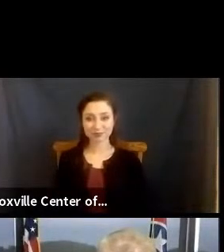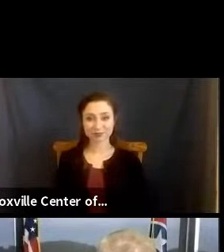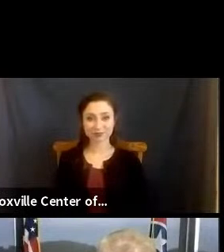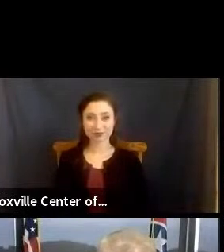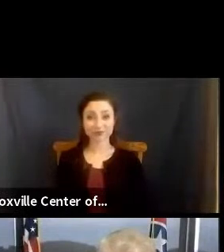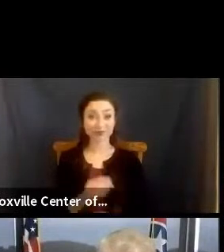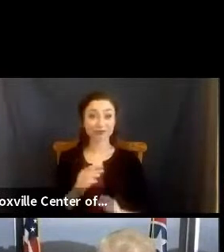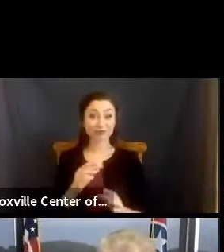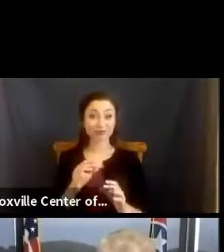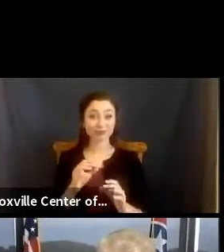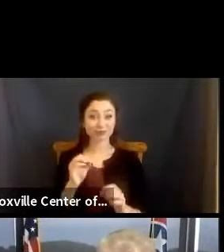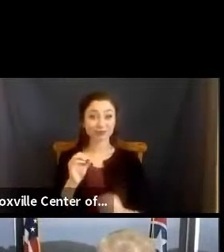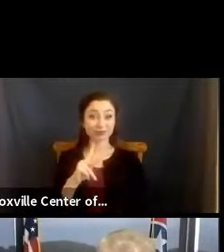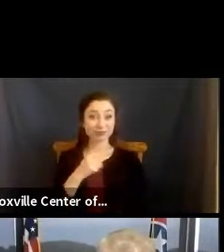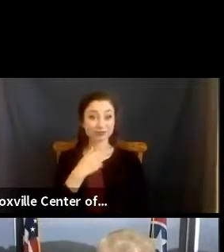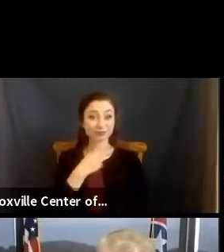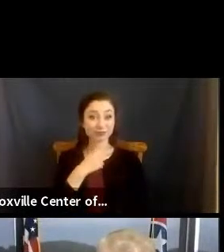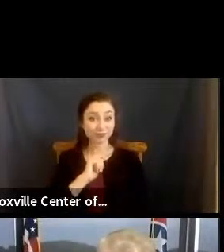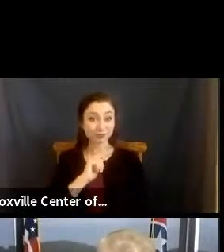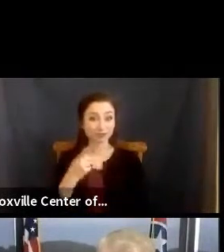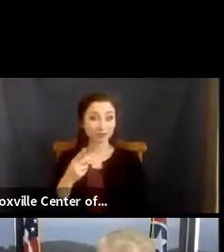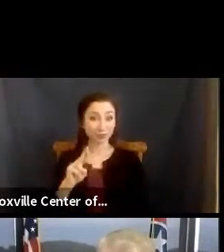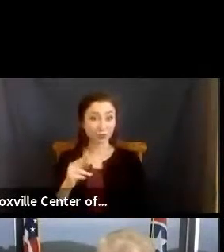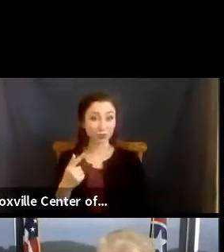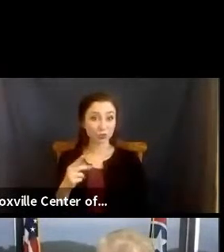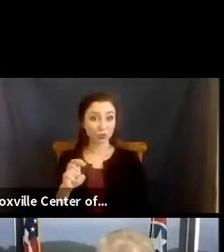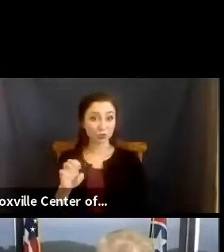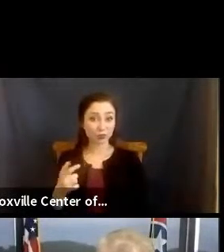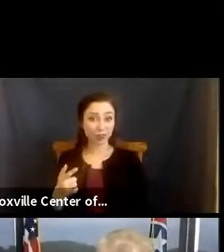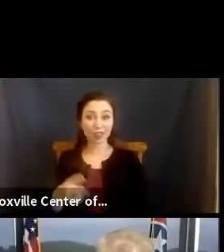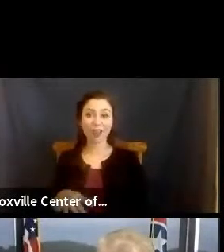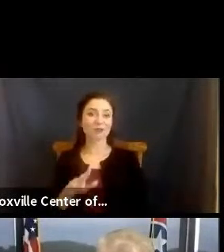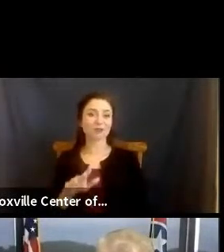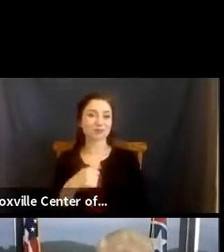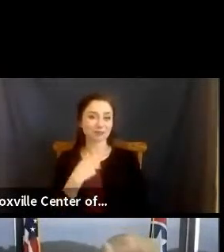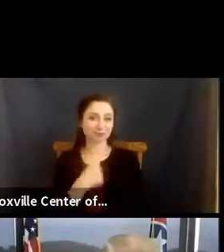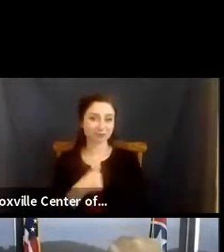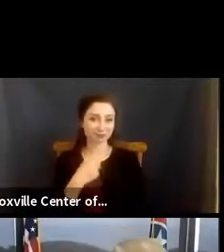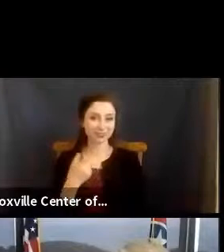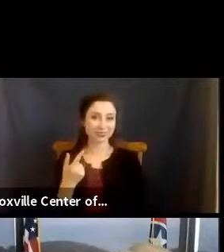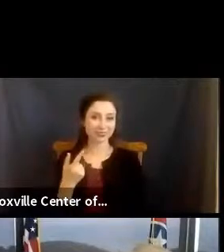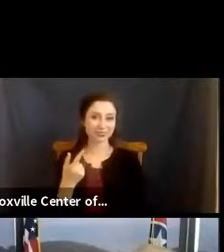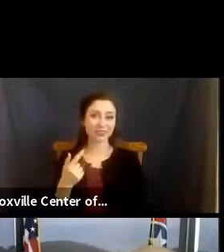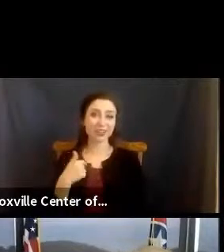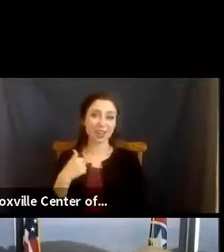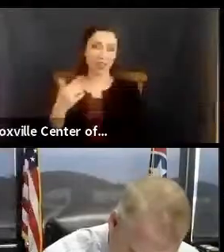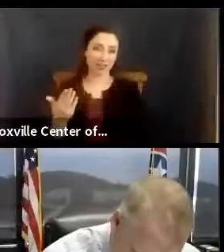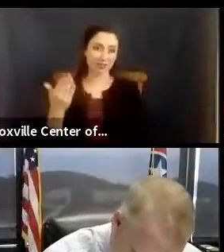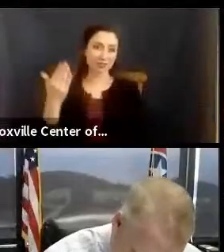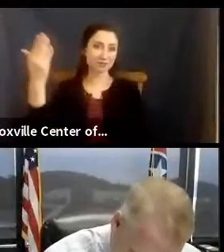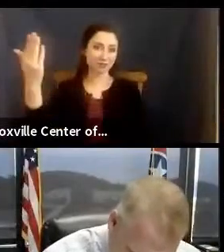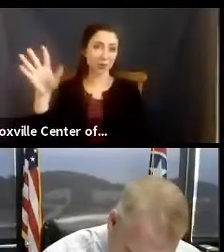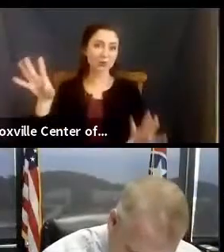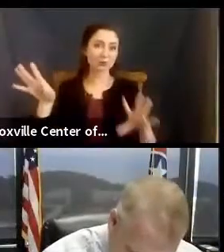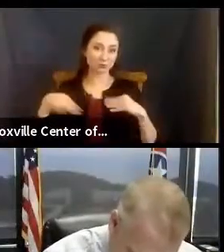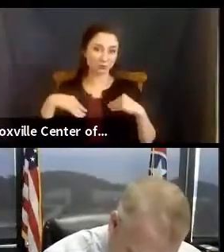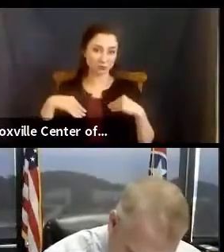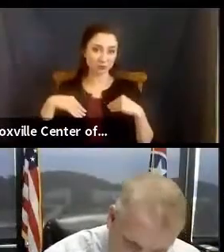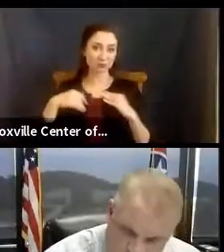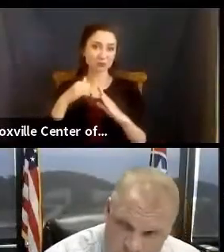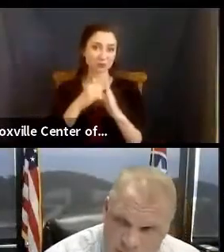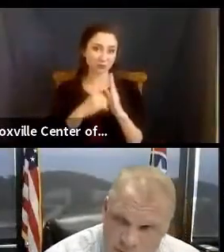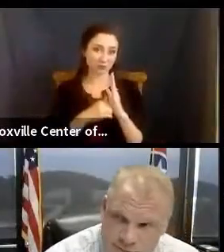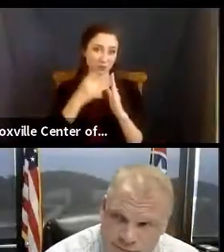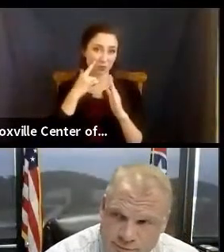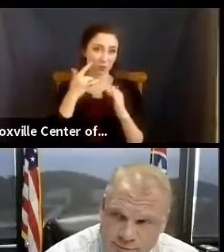And unmute Dr. Drake. Okay. All right. I make a motion that we accept the agenda for